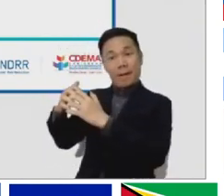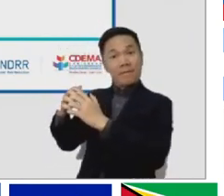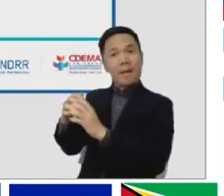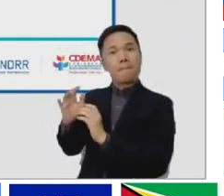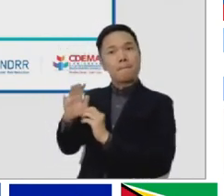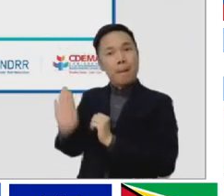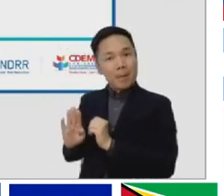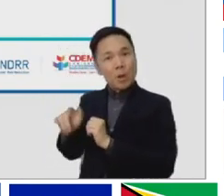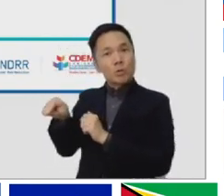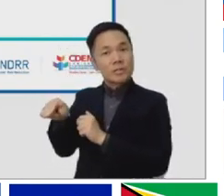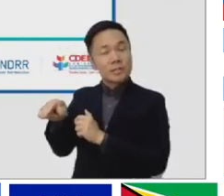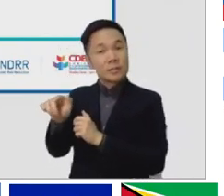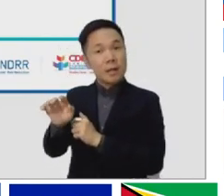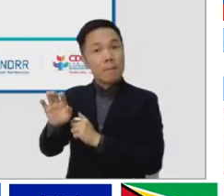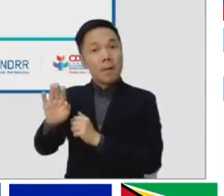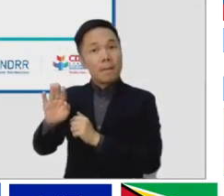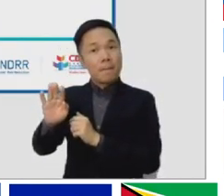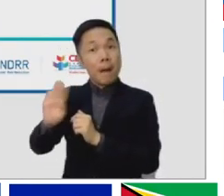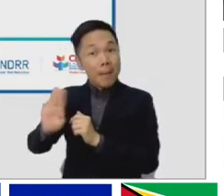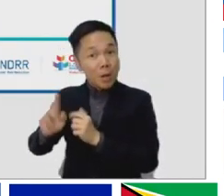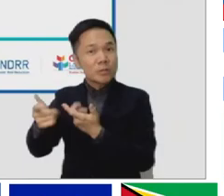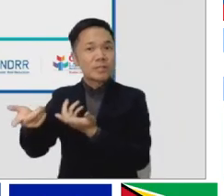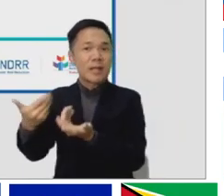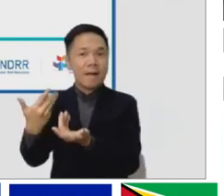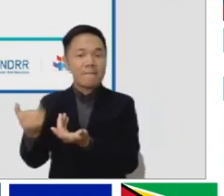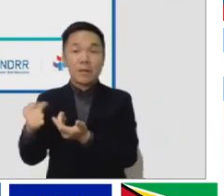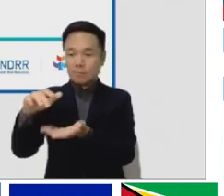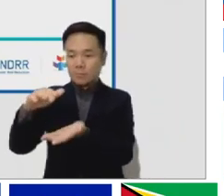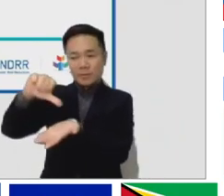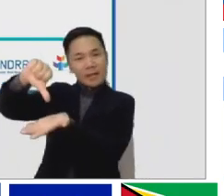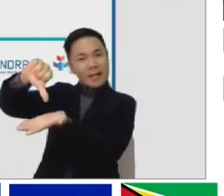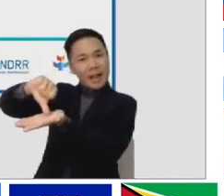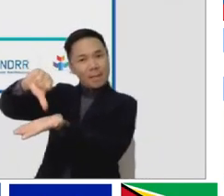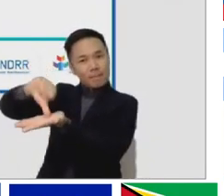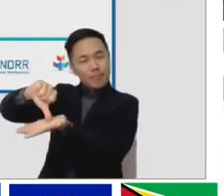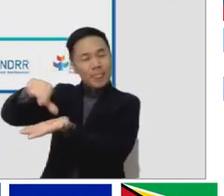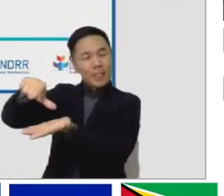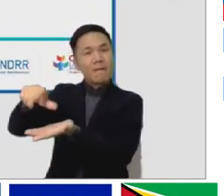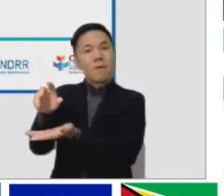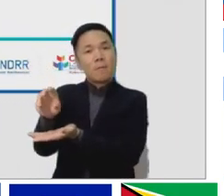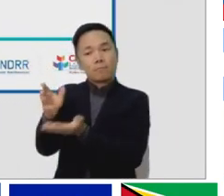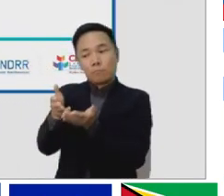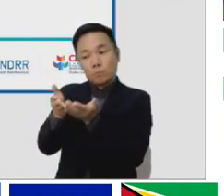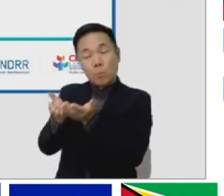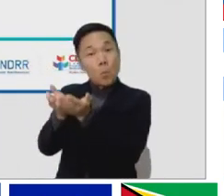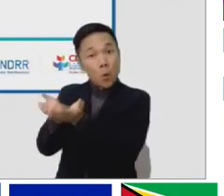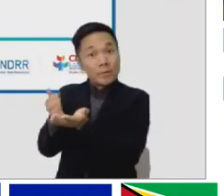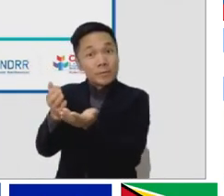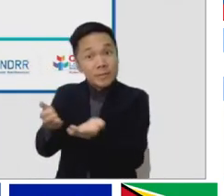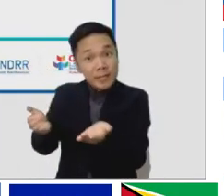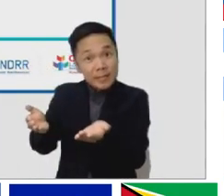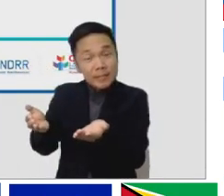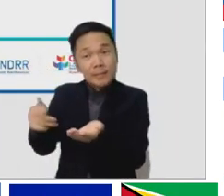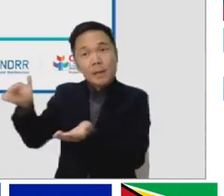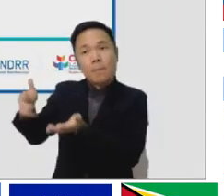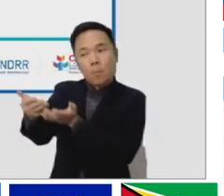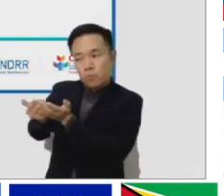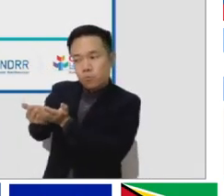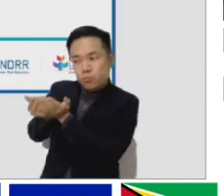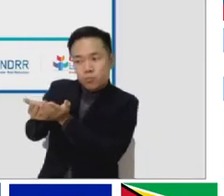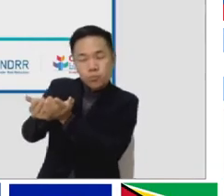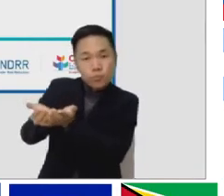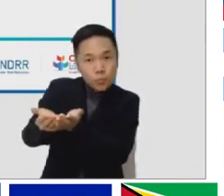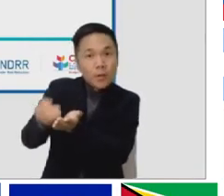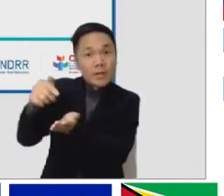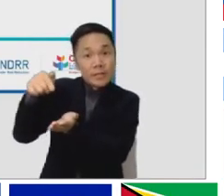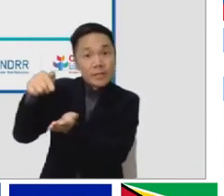at the Bridgetown port for marine items which were coming in via marine transport, and also